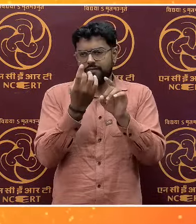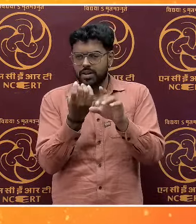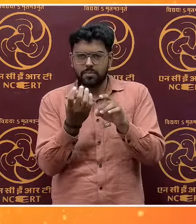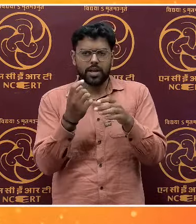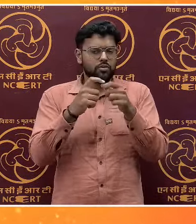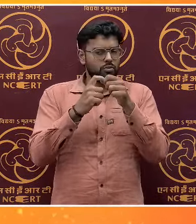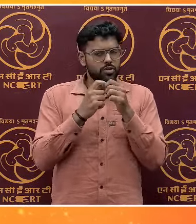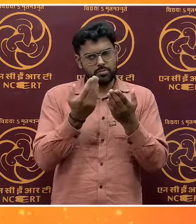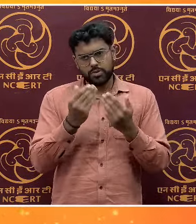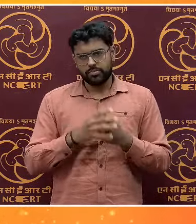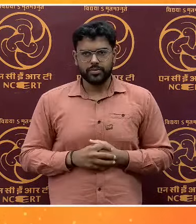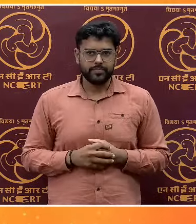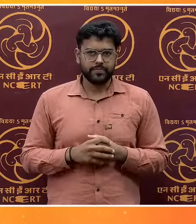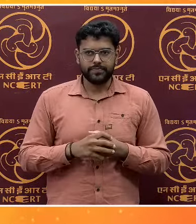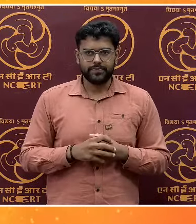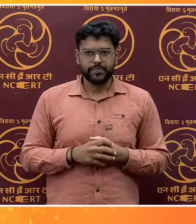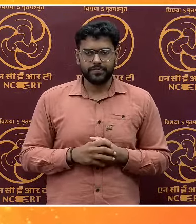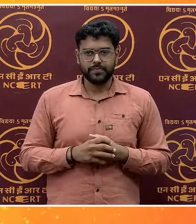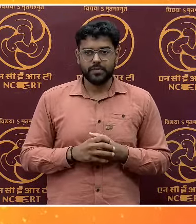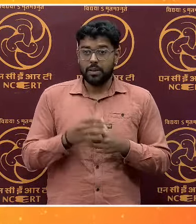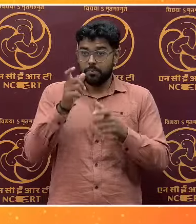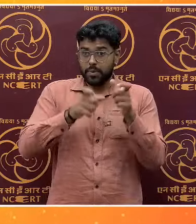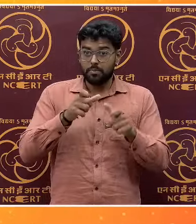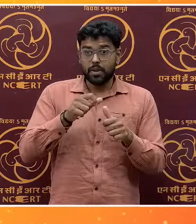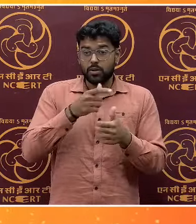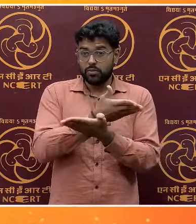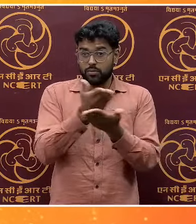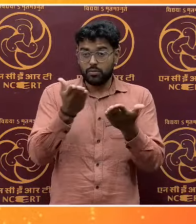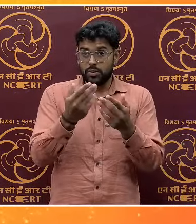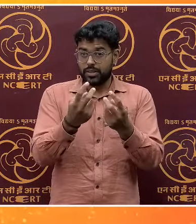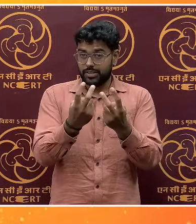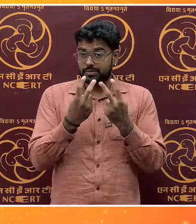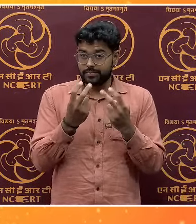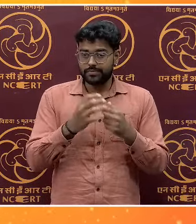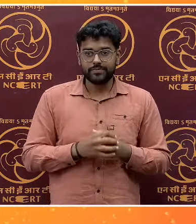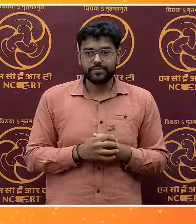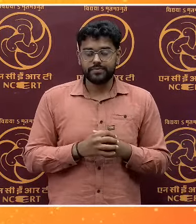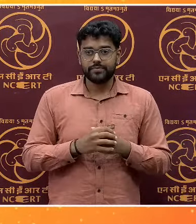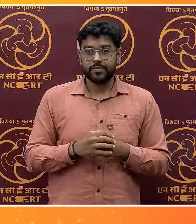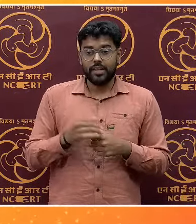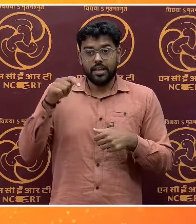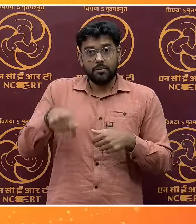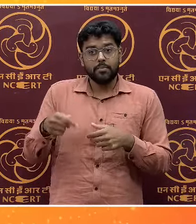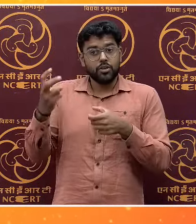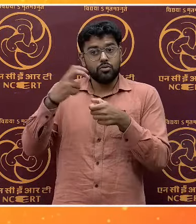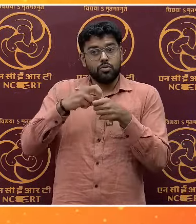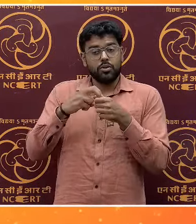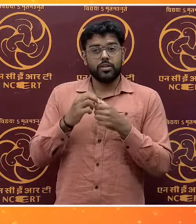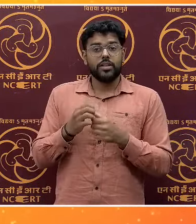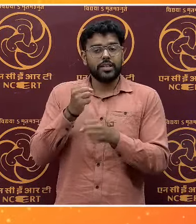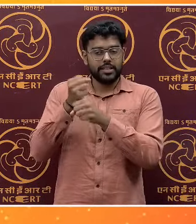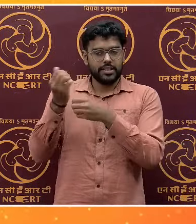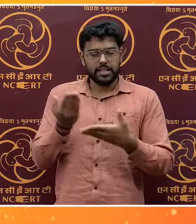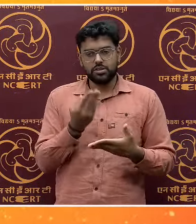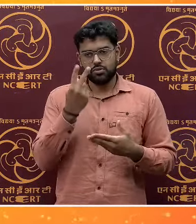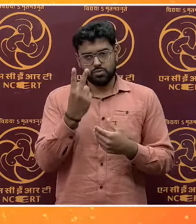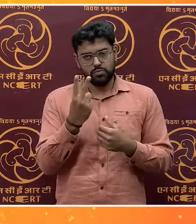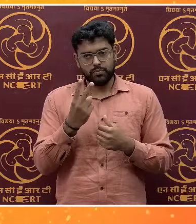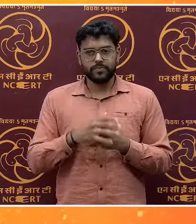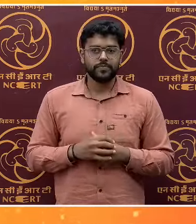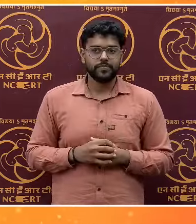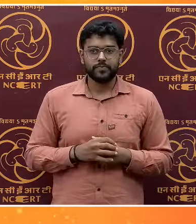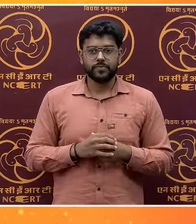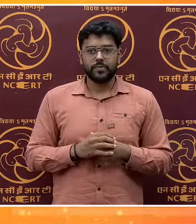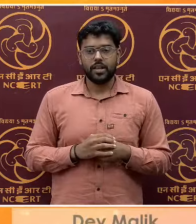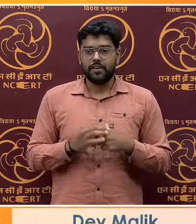feedback. Now, my dear viewers, for this session, I am joined by two guests here in the studio.